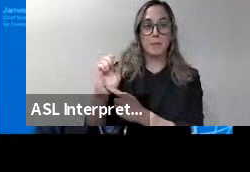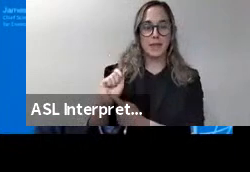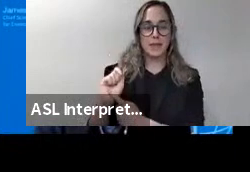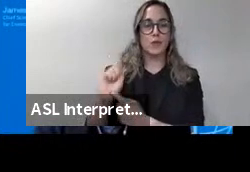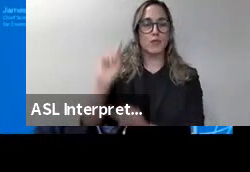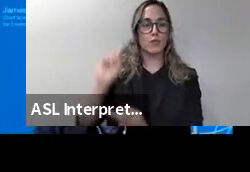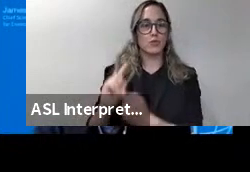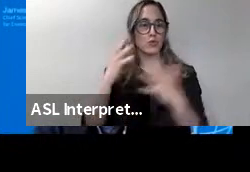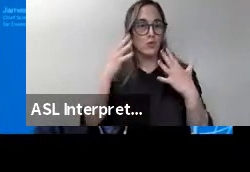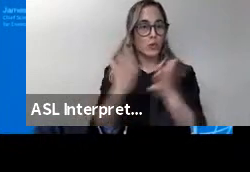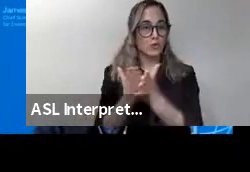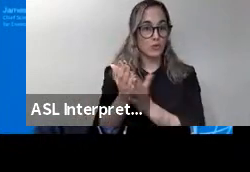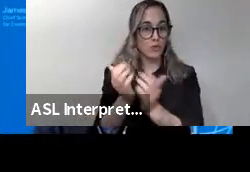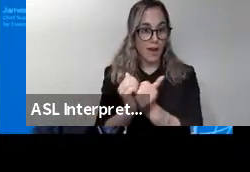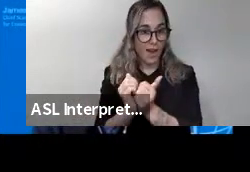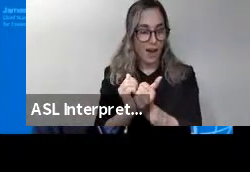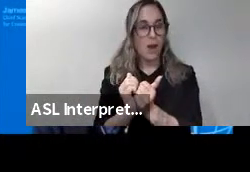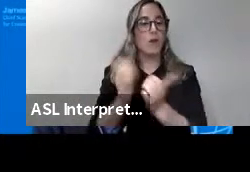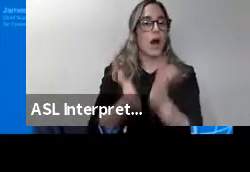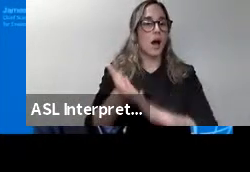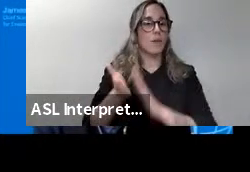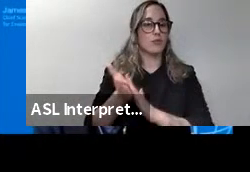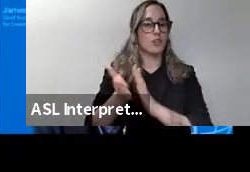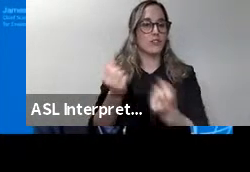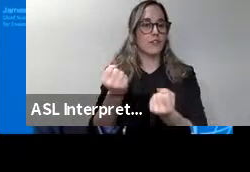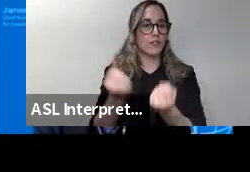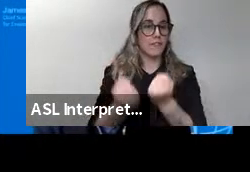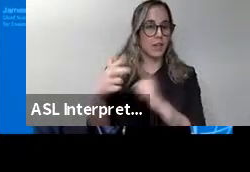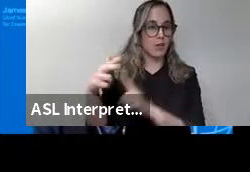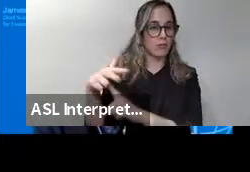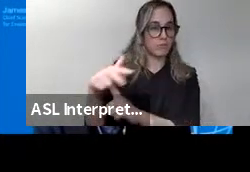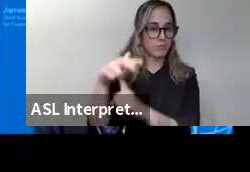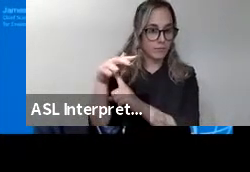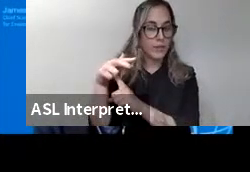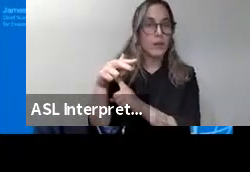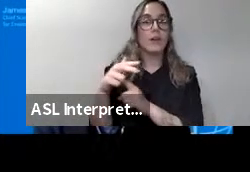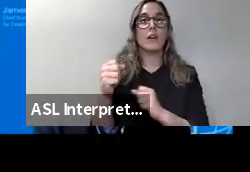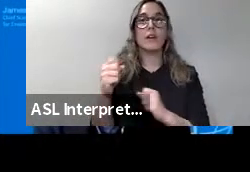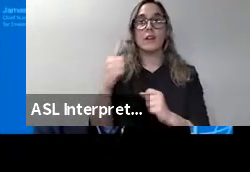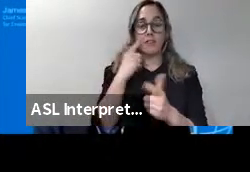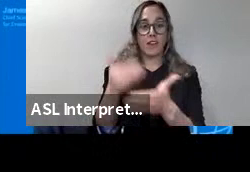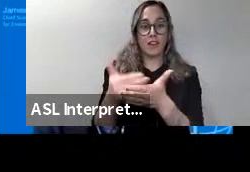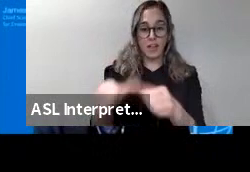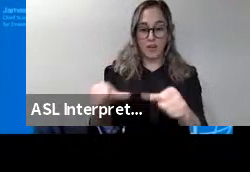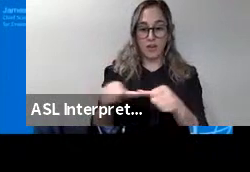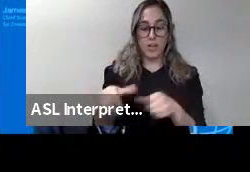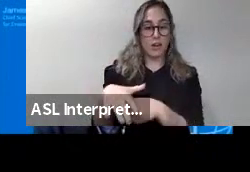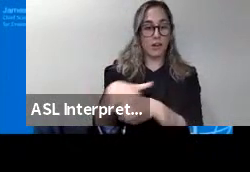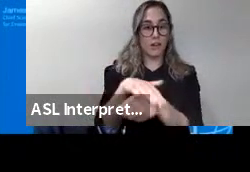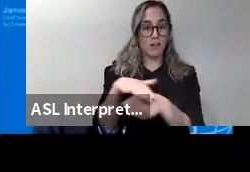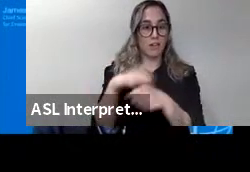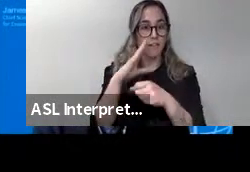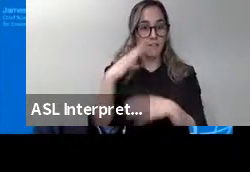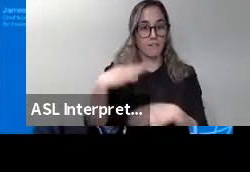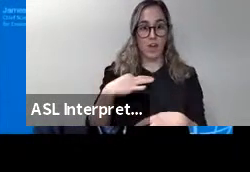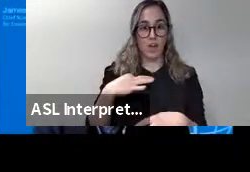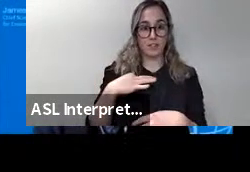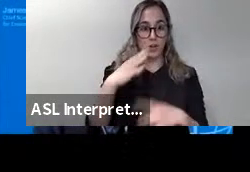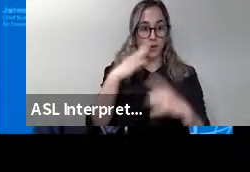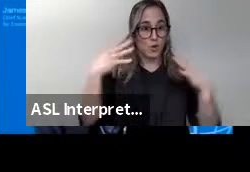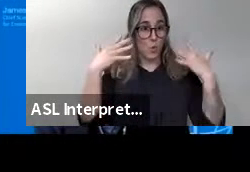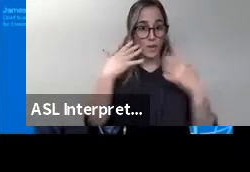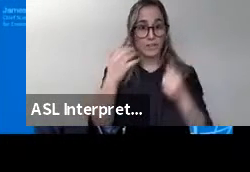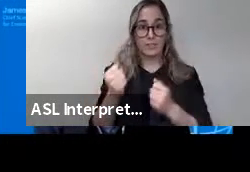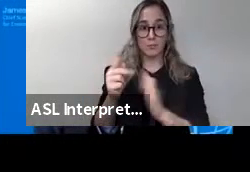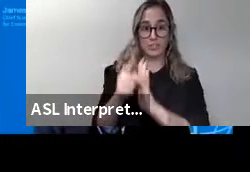noise through the operation of the vehicle. And in the immediate vicinity of an airport, the use of voluntary noise abatement departure procedures, this